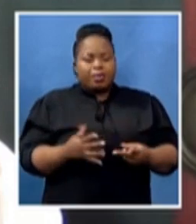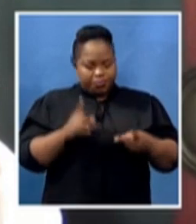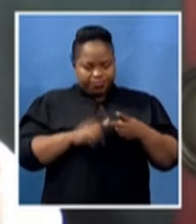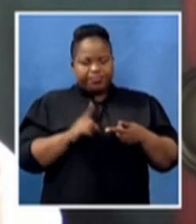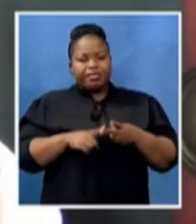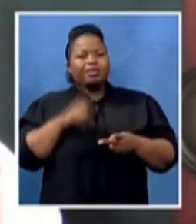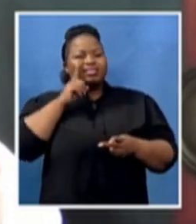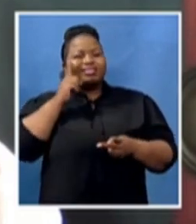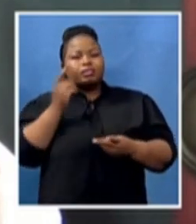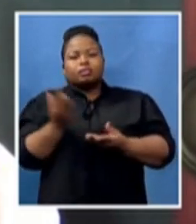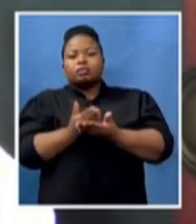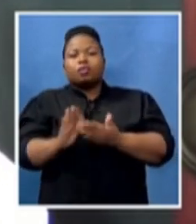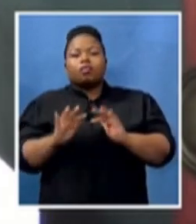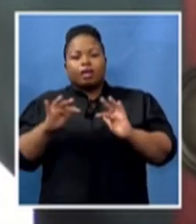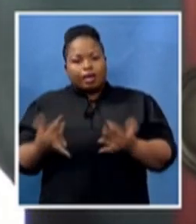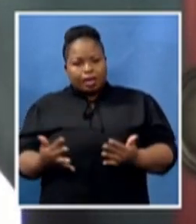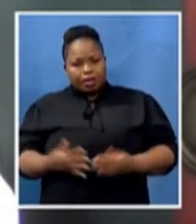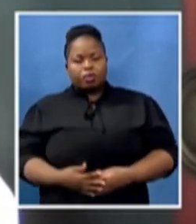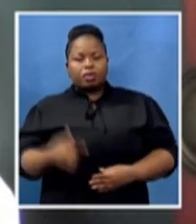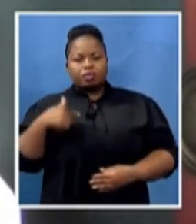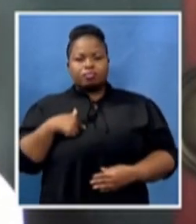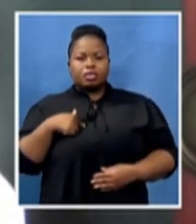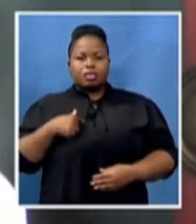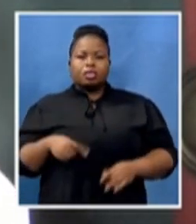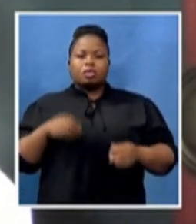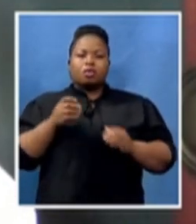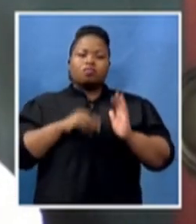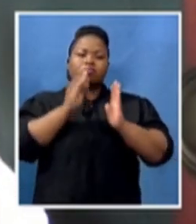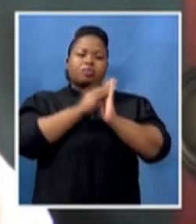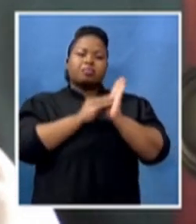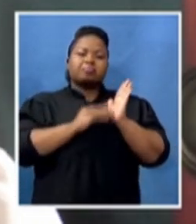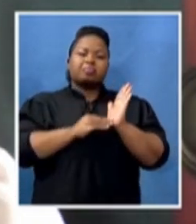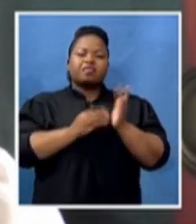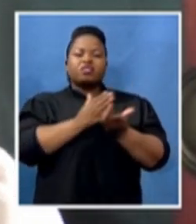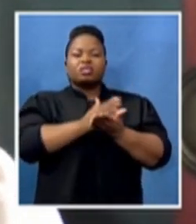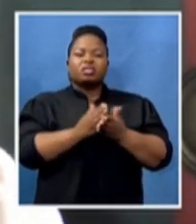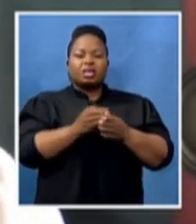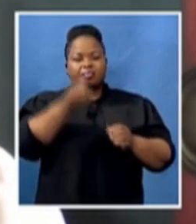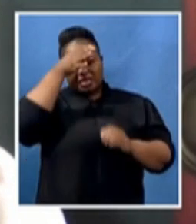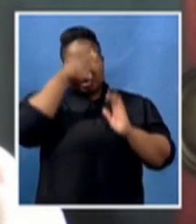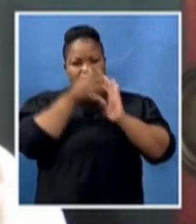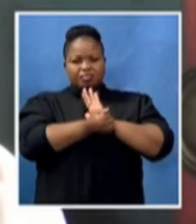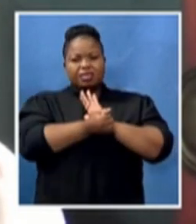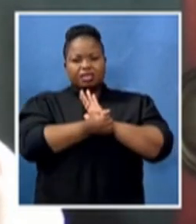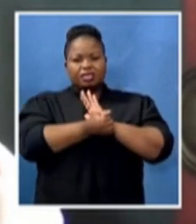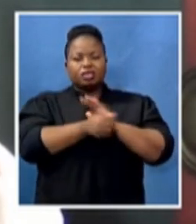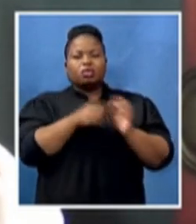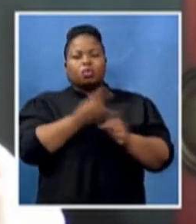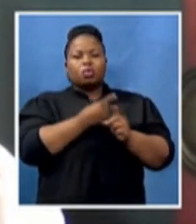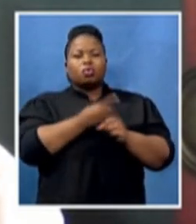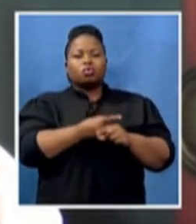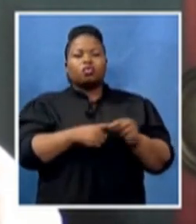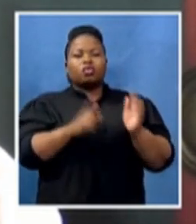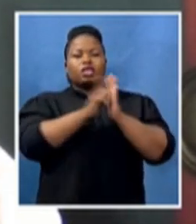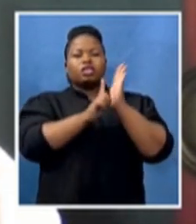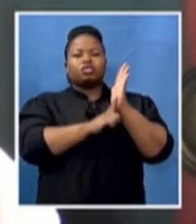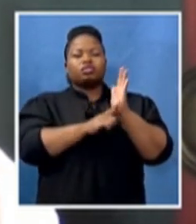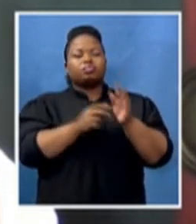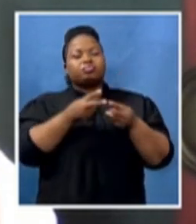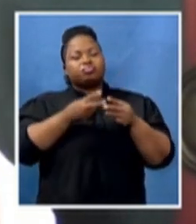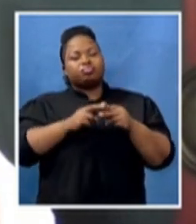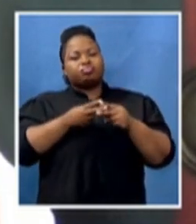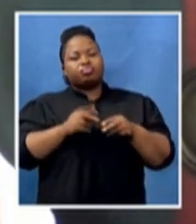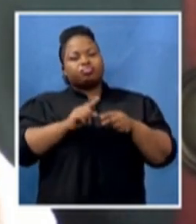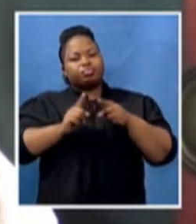of literature, including expert studies in the field and legislative instruments and others. This lecture is available in